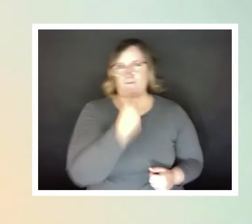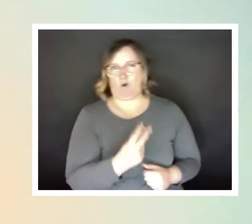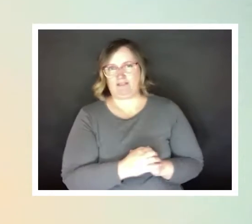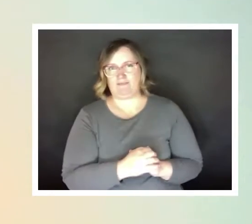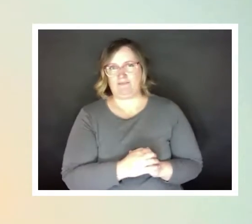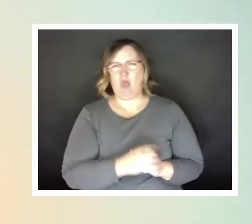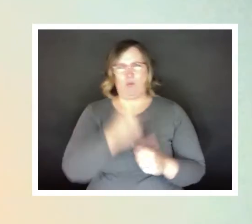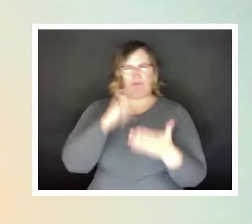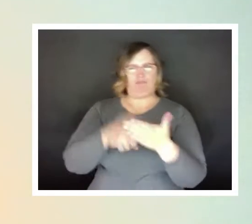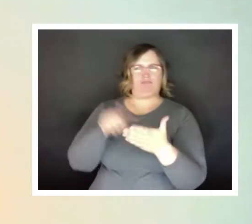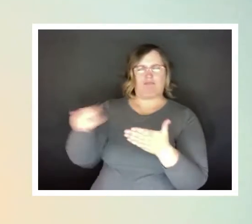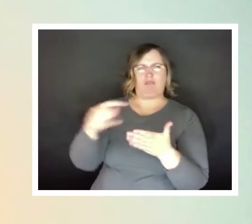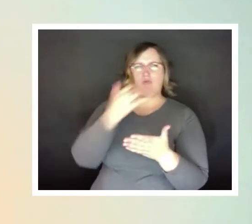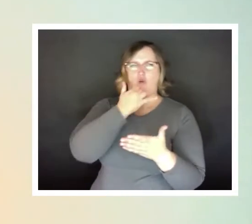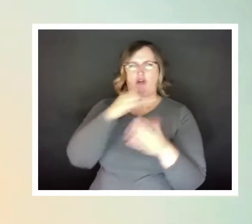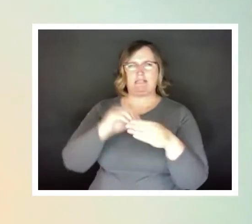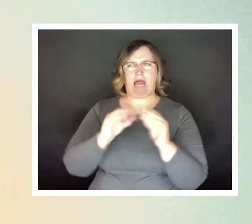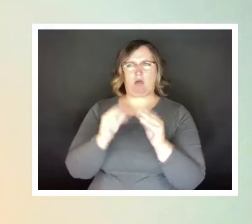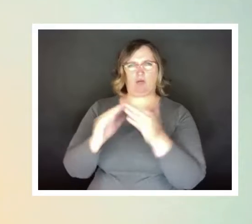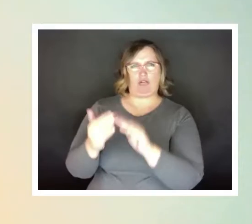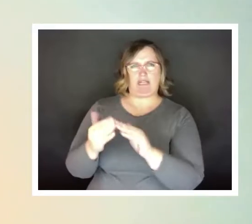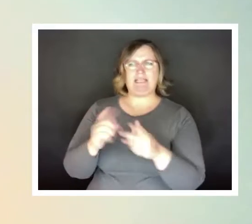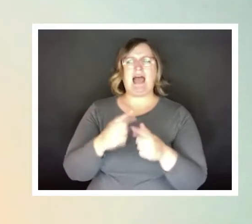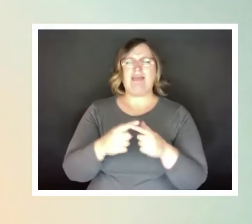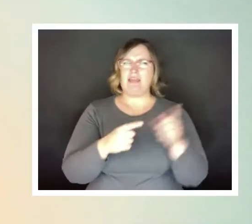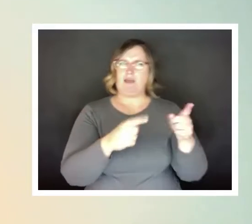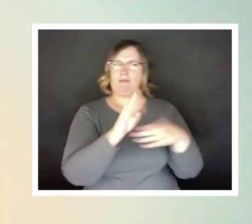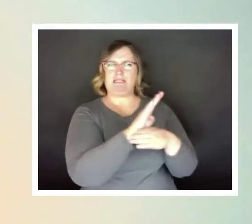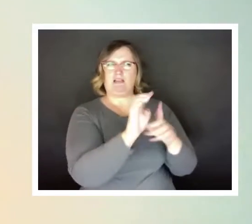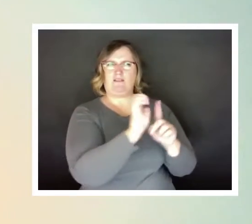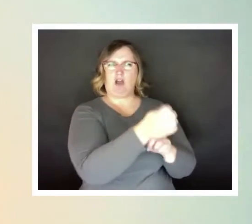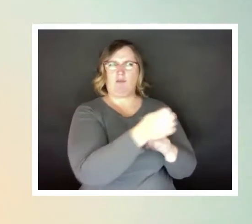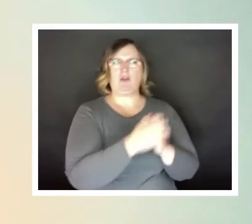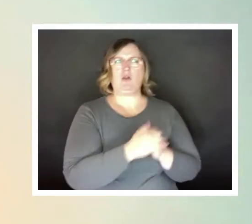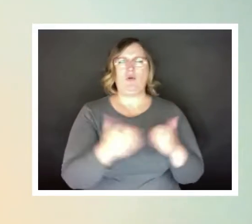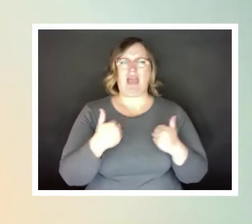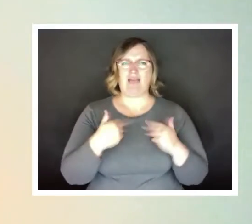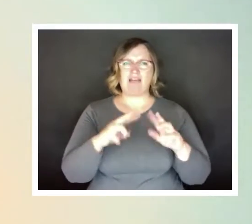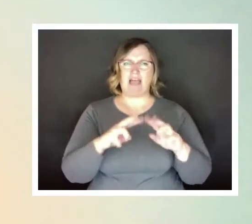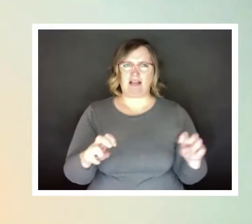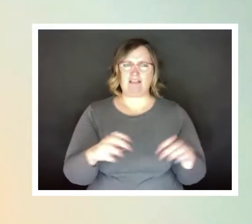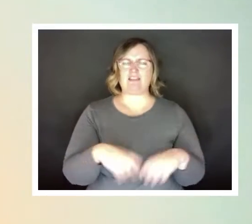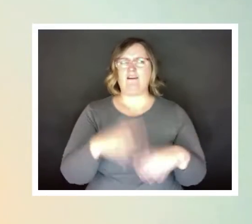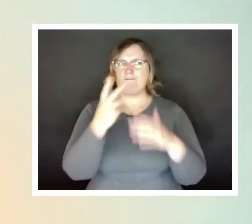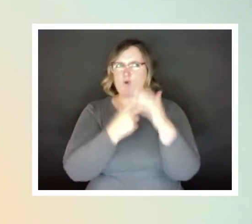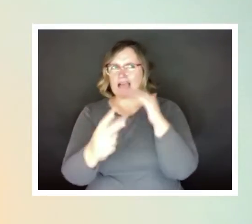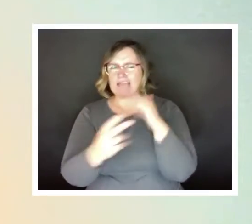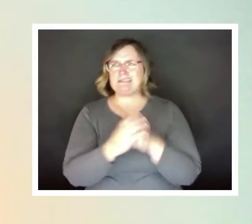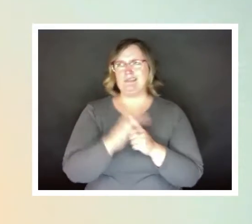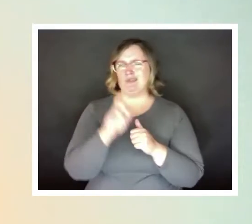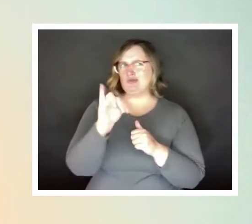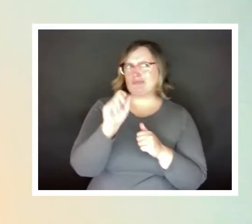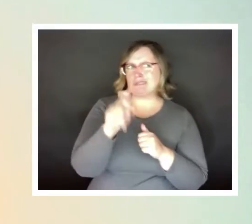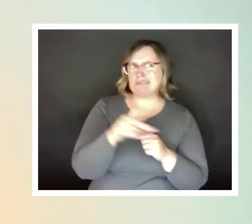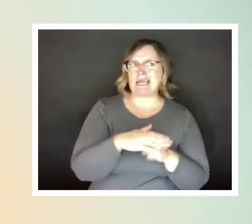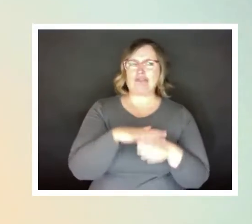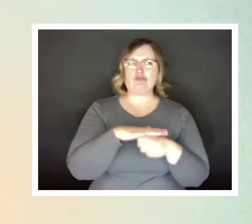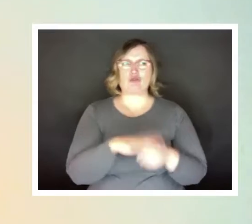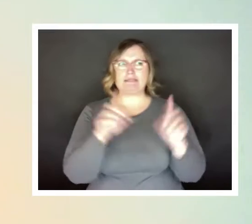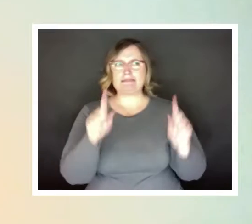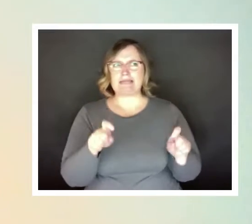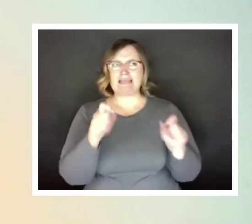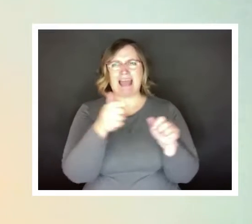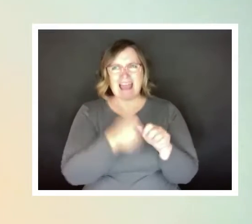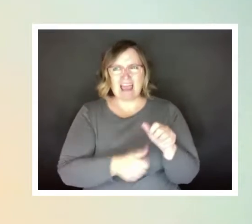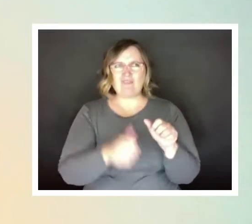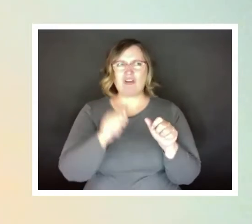personal communities and the external business environment. We have analyzed, forecasted, risked, and stress tested every angle